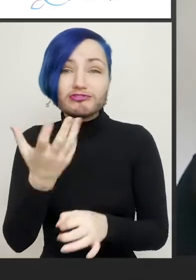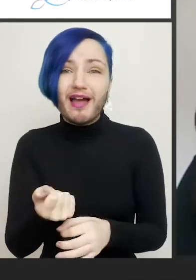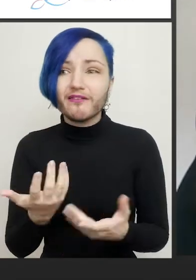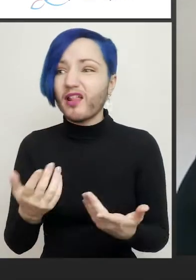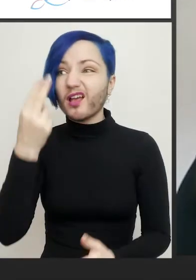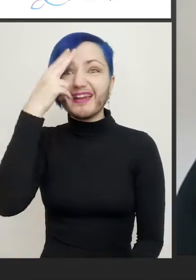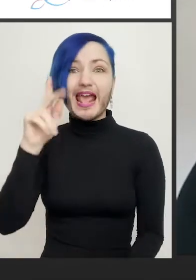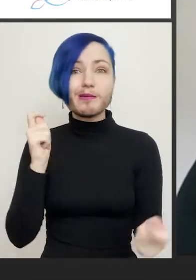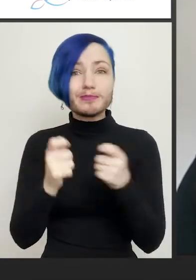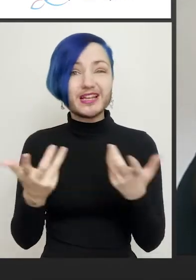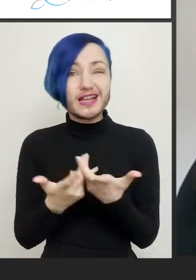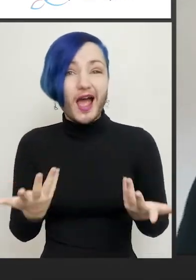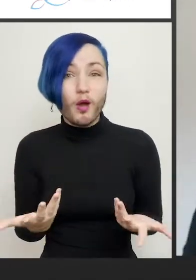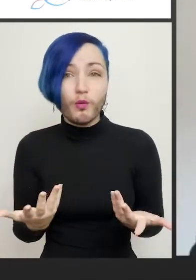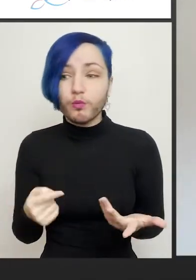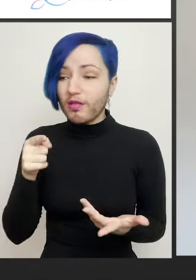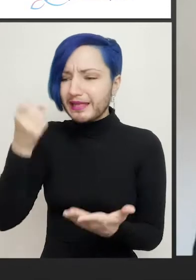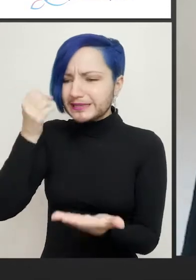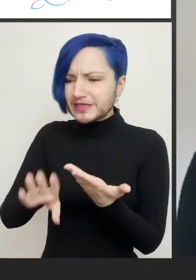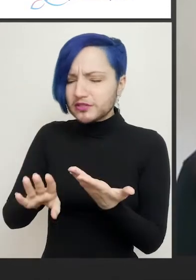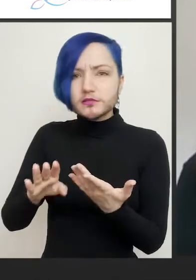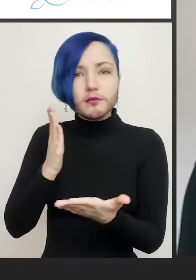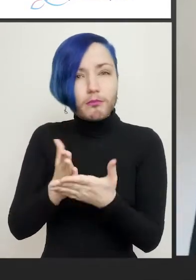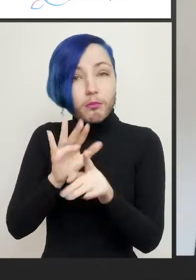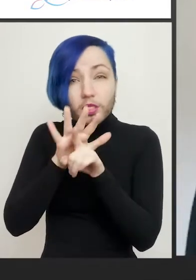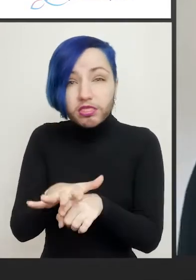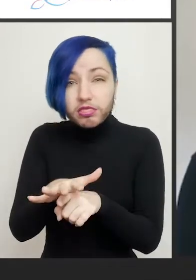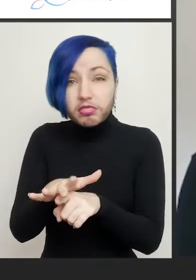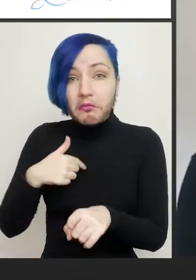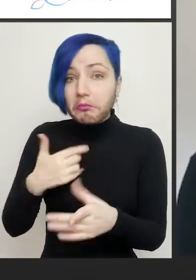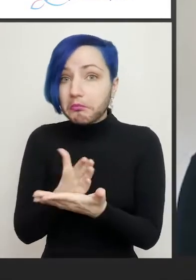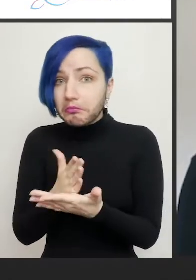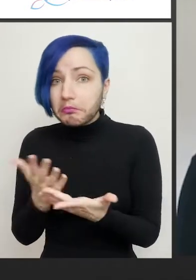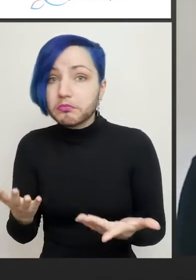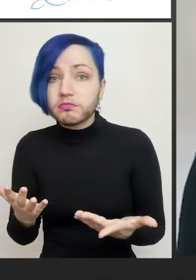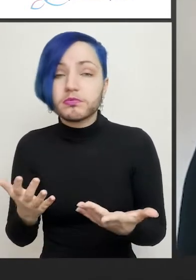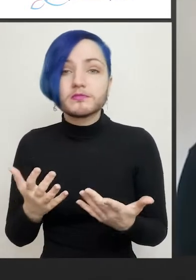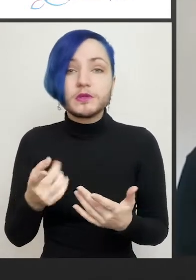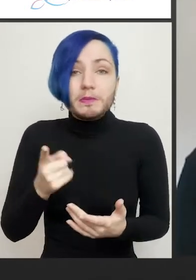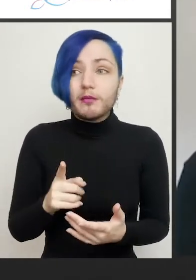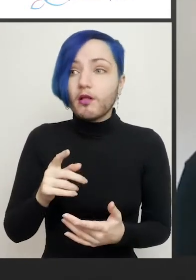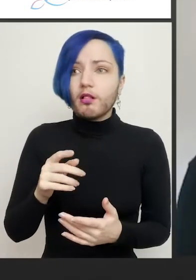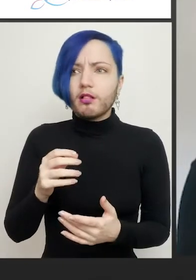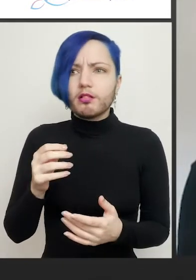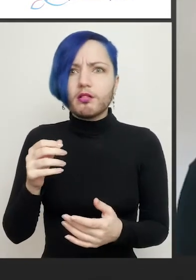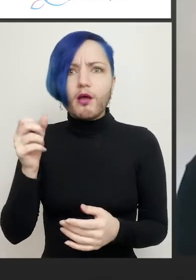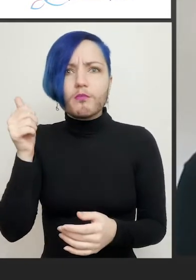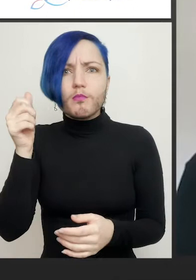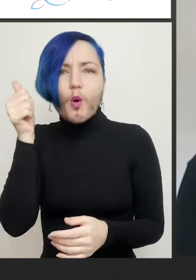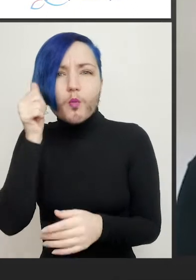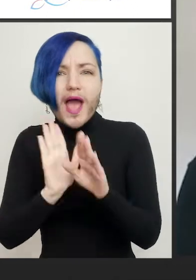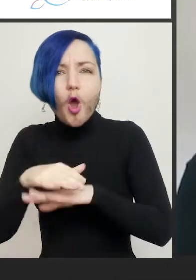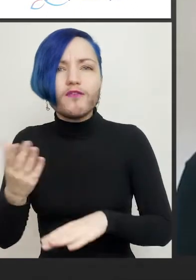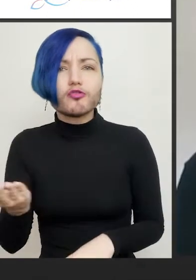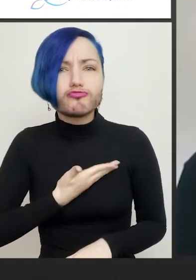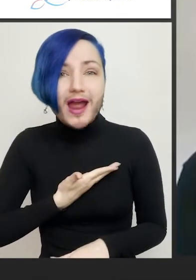I, is this discrimination? I don't know, I'm not sure. And people actually not having an awareness of their rights, something